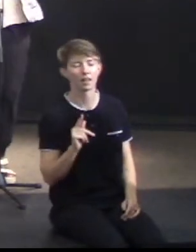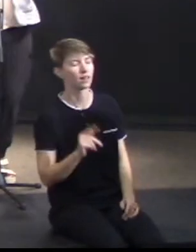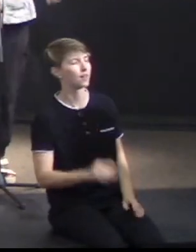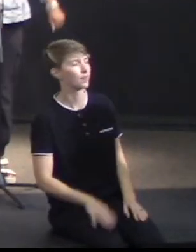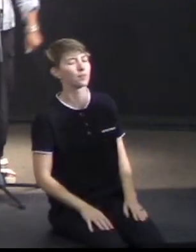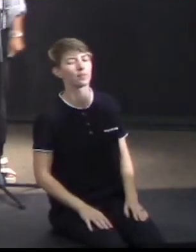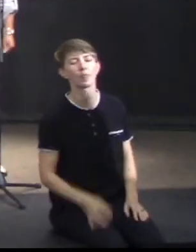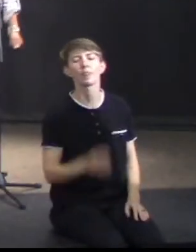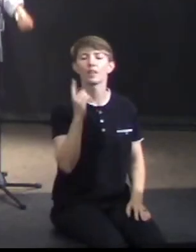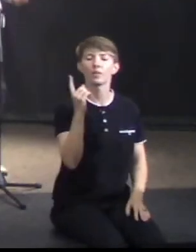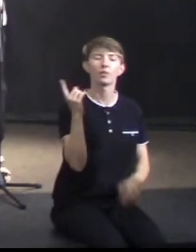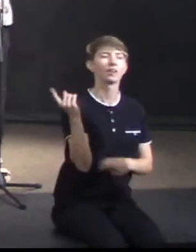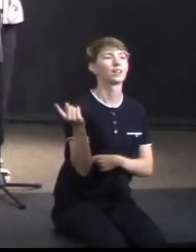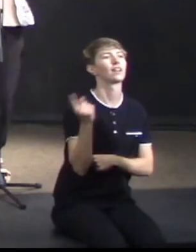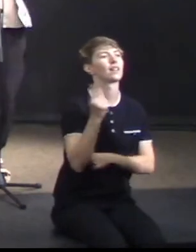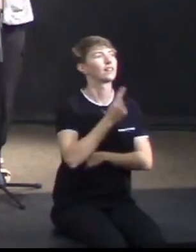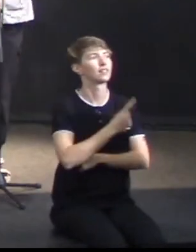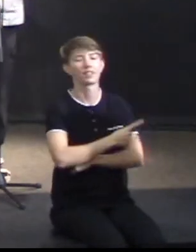utaboya.